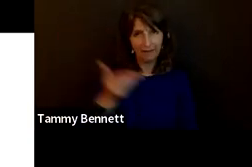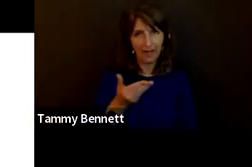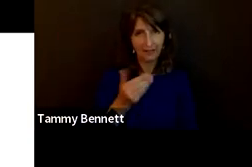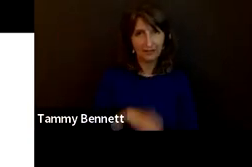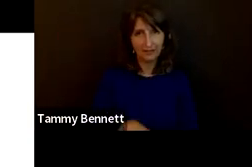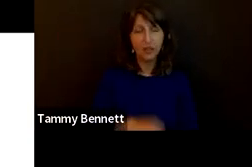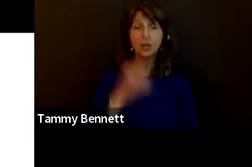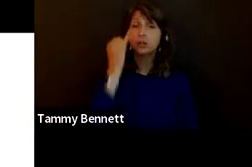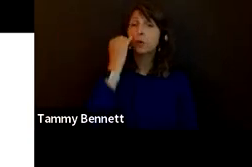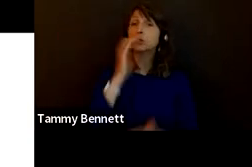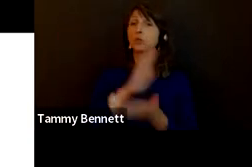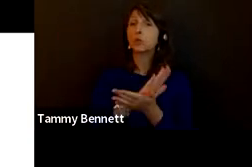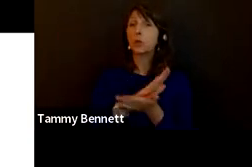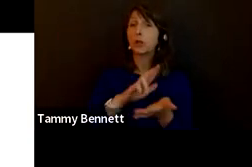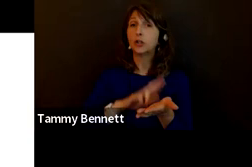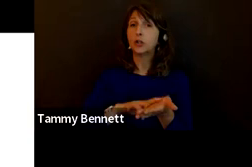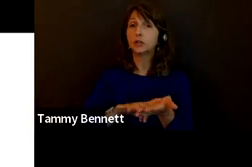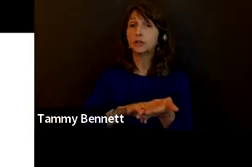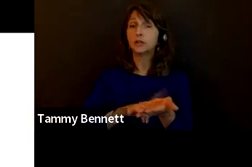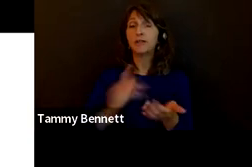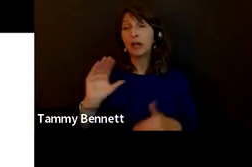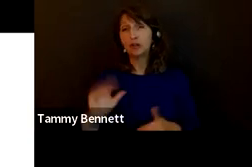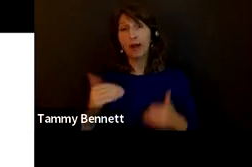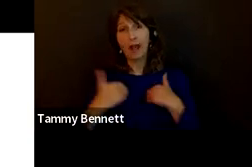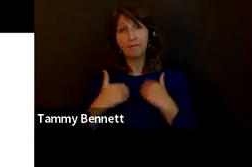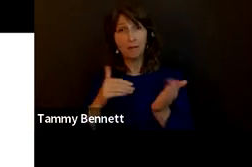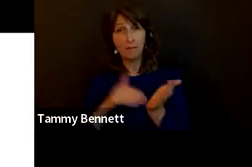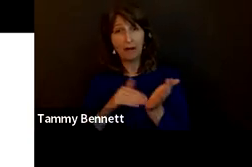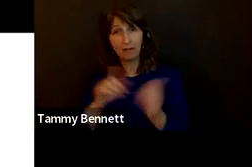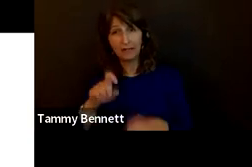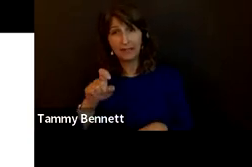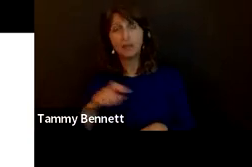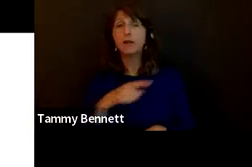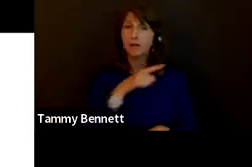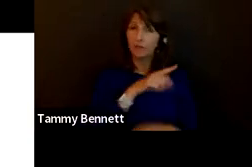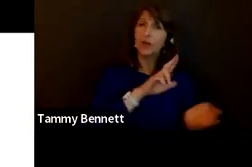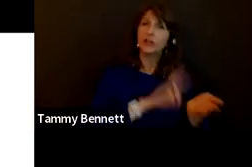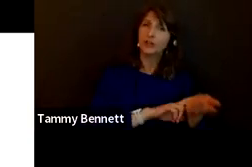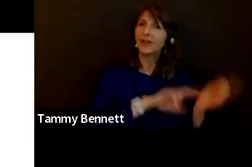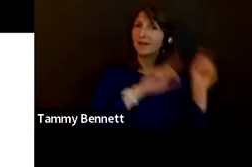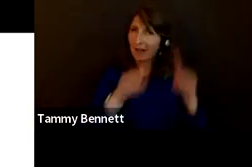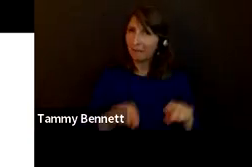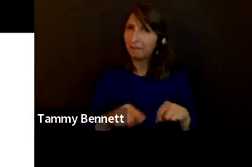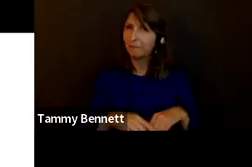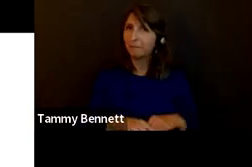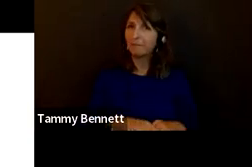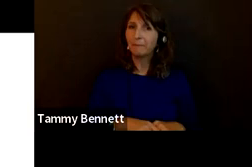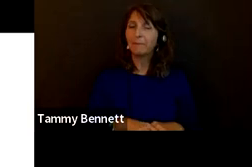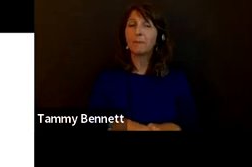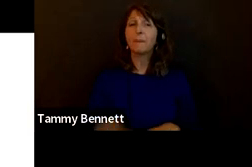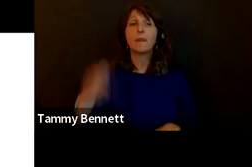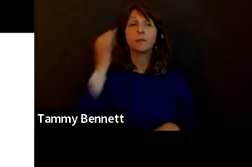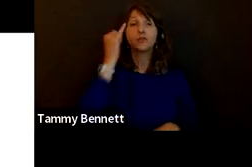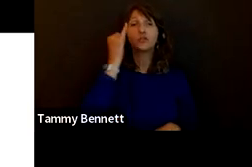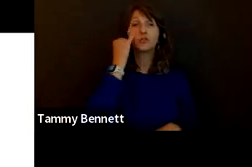has possible medical needs, have them there. They can speak to the medical piece of it because they have medical training. If you have a very